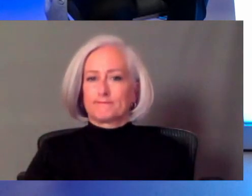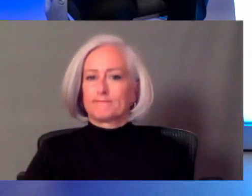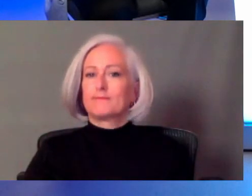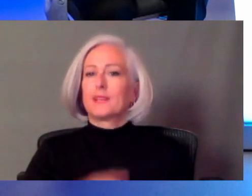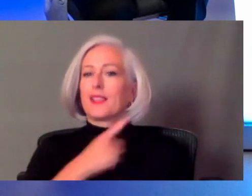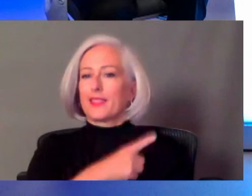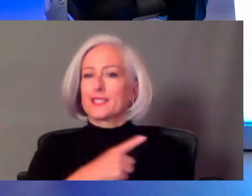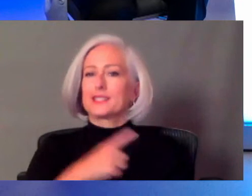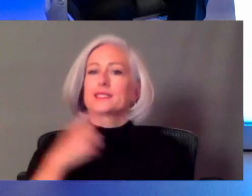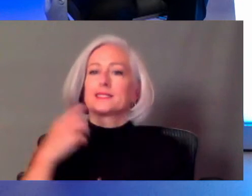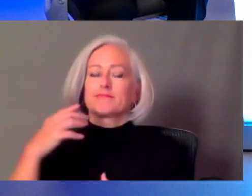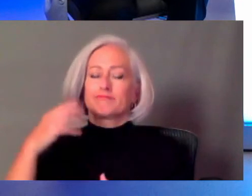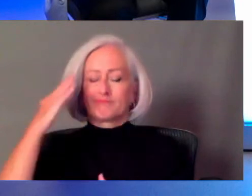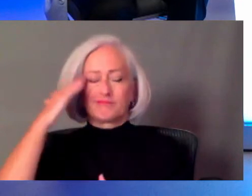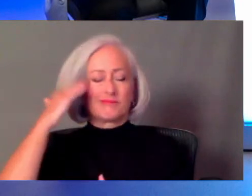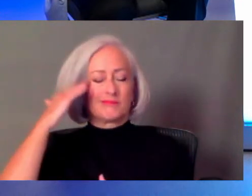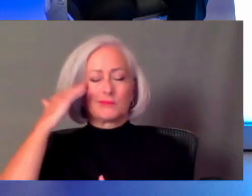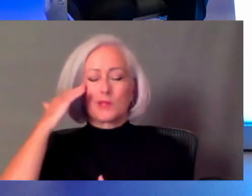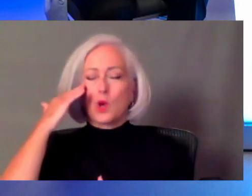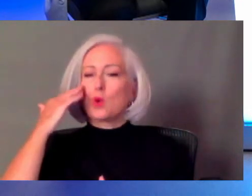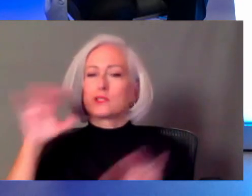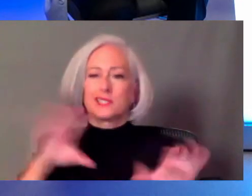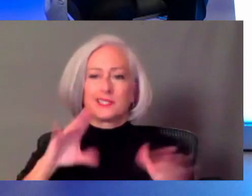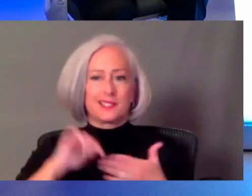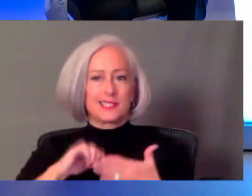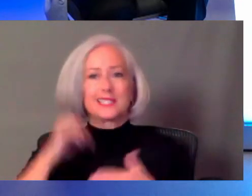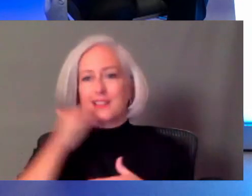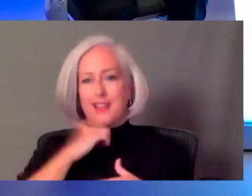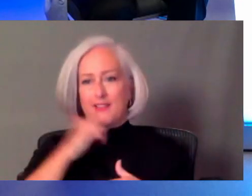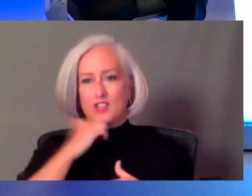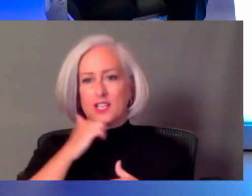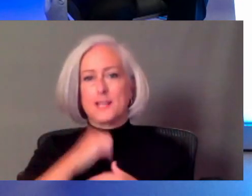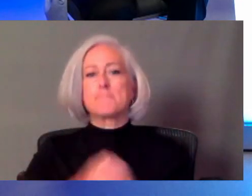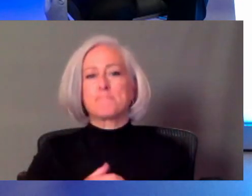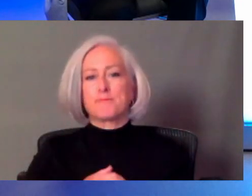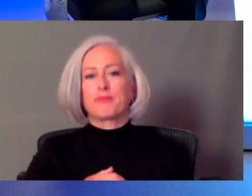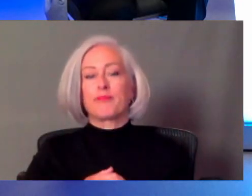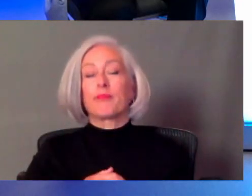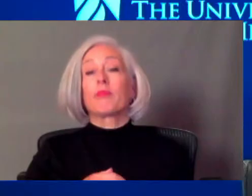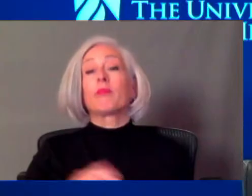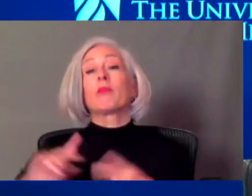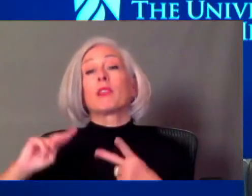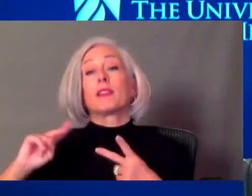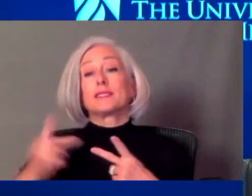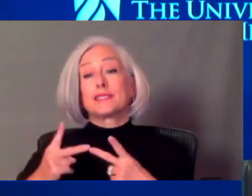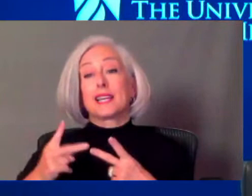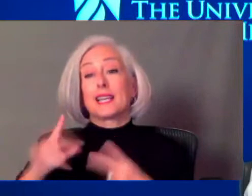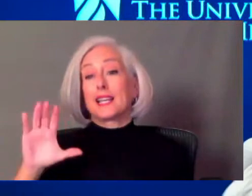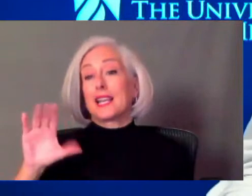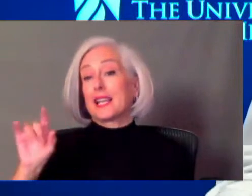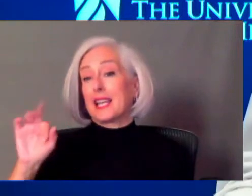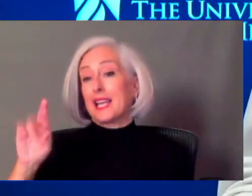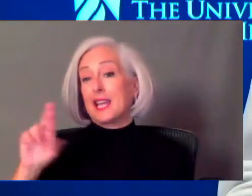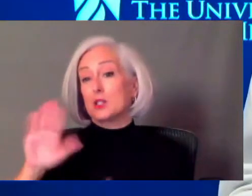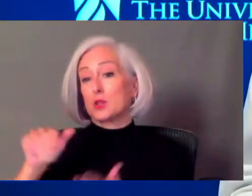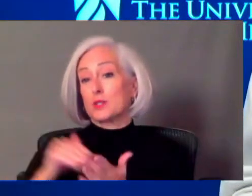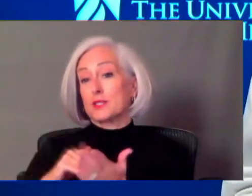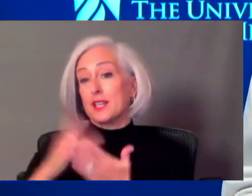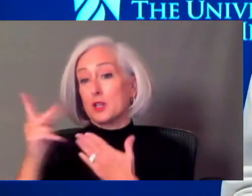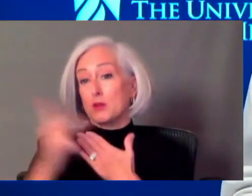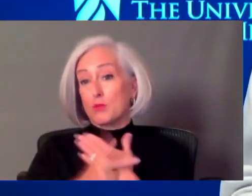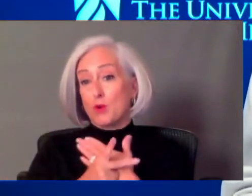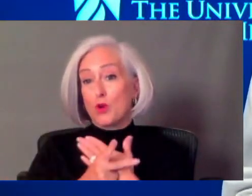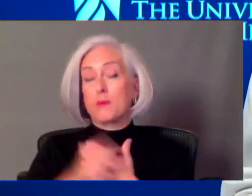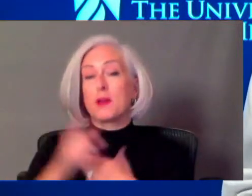to try and advance care in the United States and the world. And so we really have to encourage people to do things and be involved in the trials that Mario's